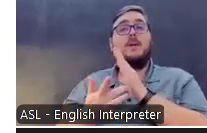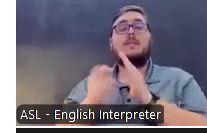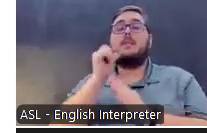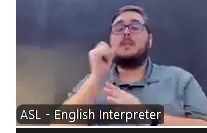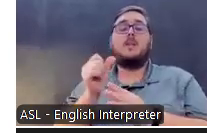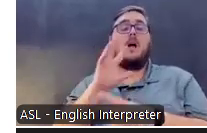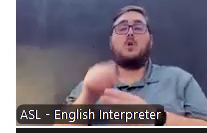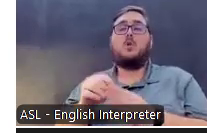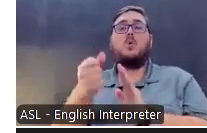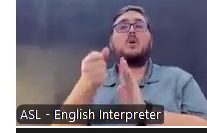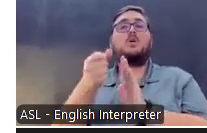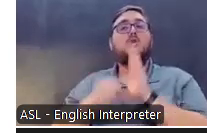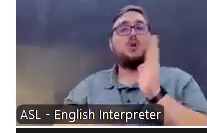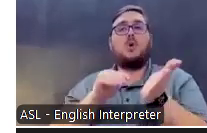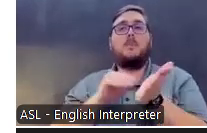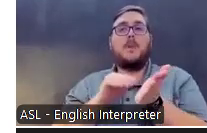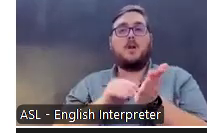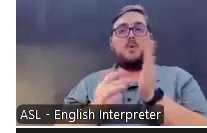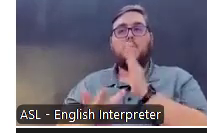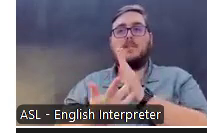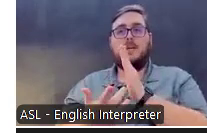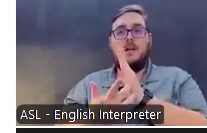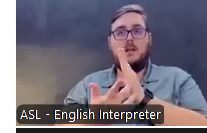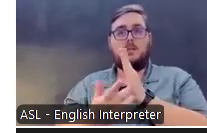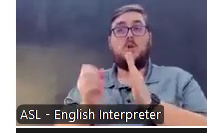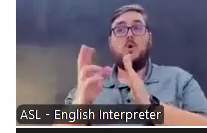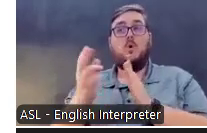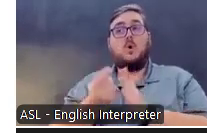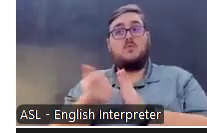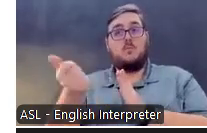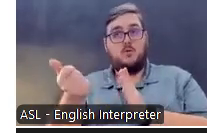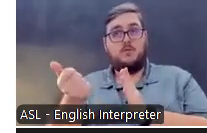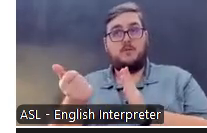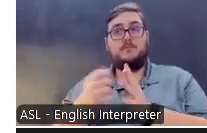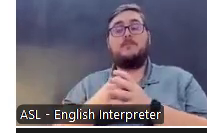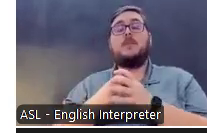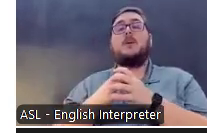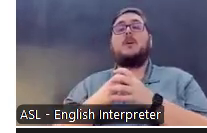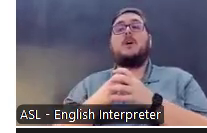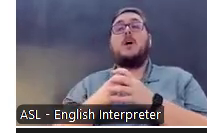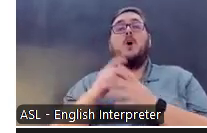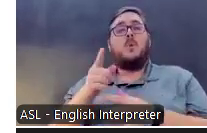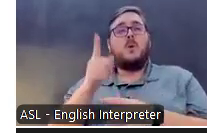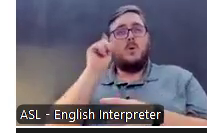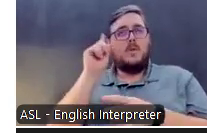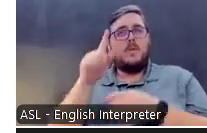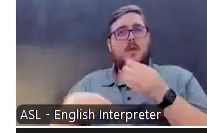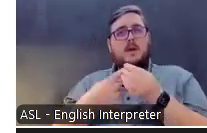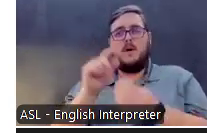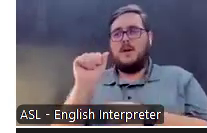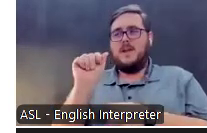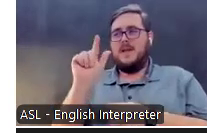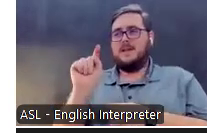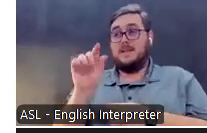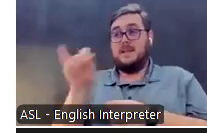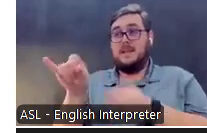them. So when you really think about it, this is a really broad definition.